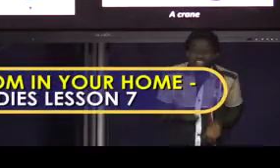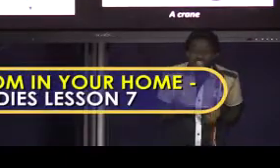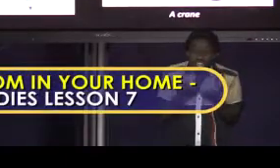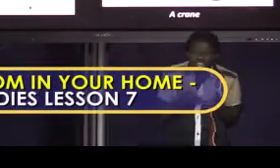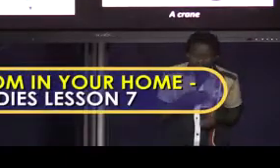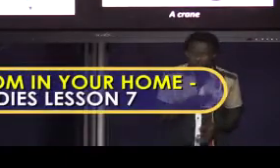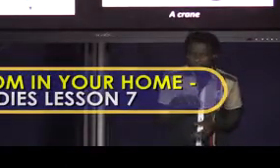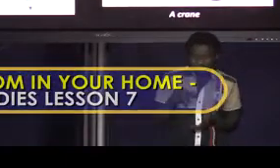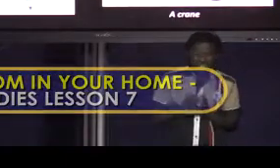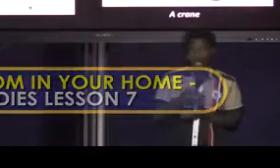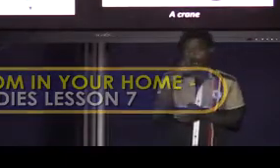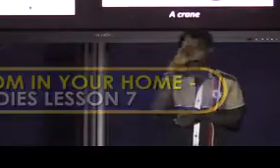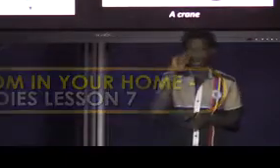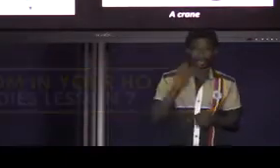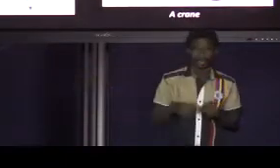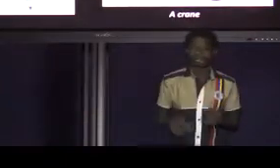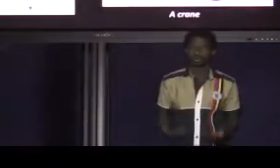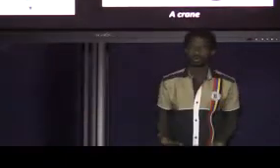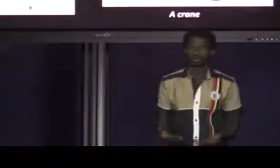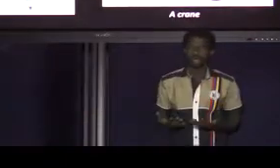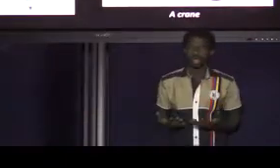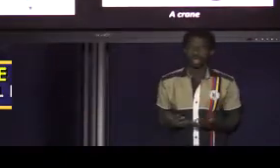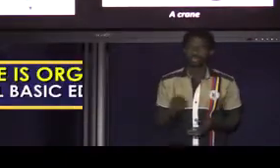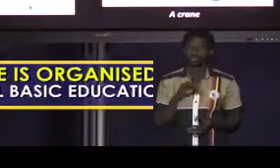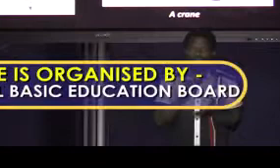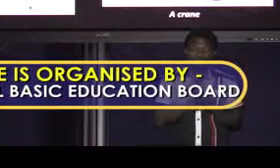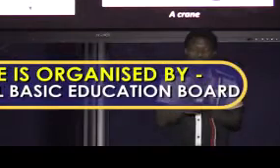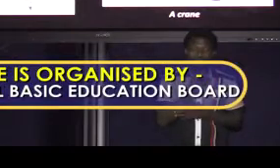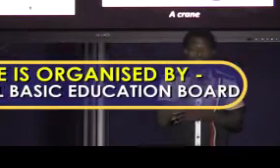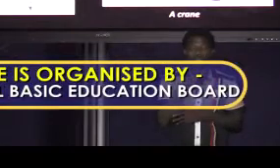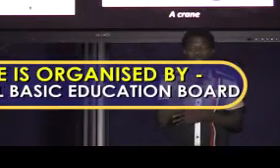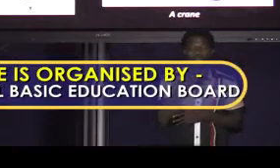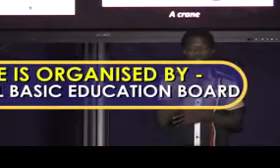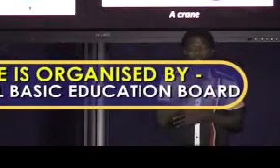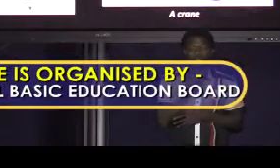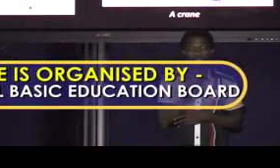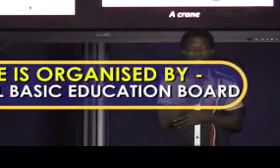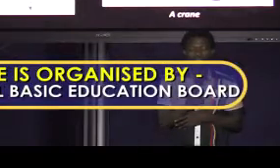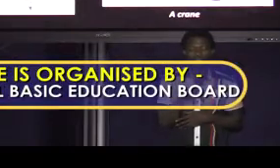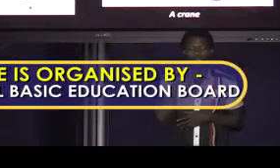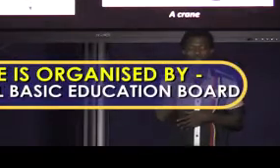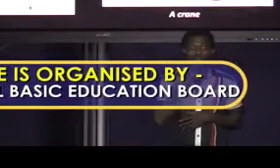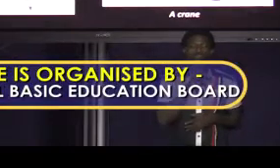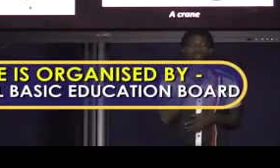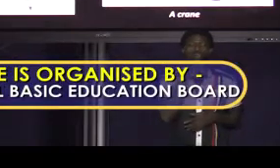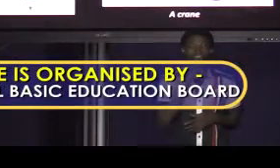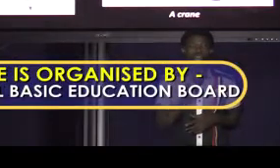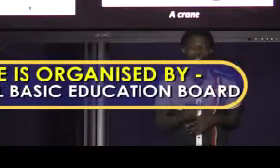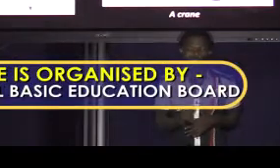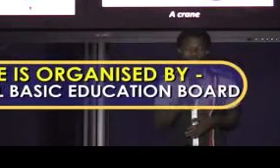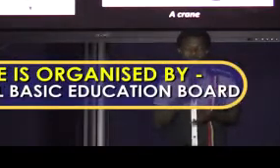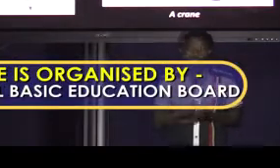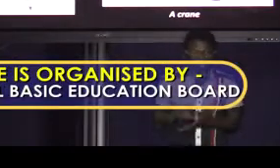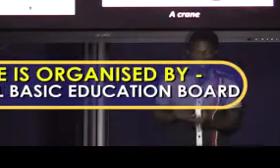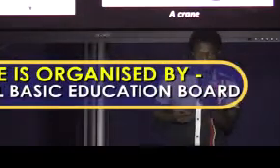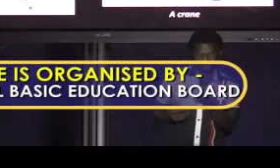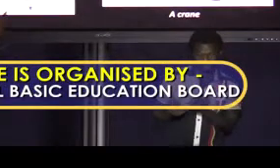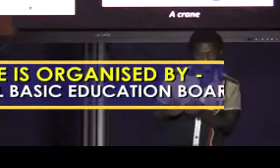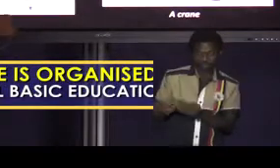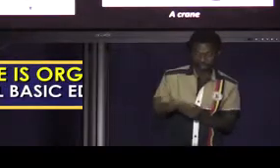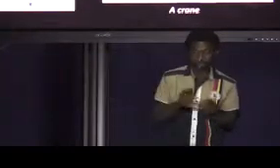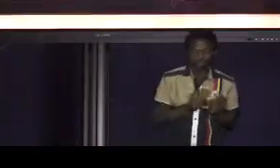human beings cannot carry. So that's complex pulley that combines fixed and movable